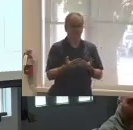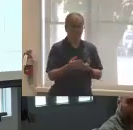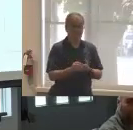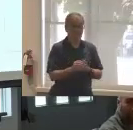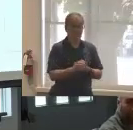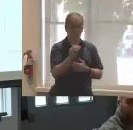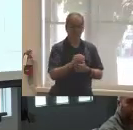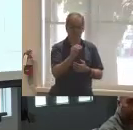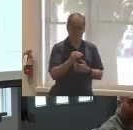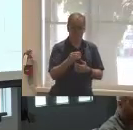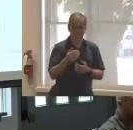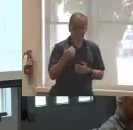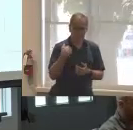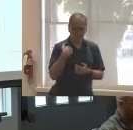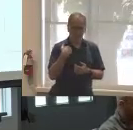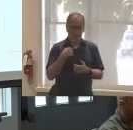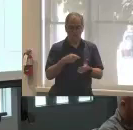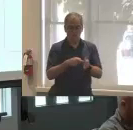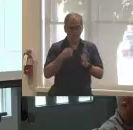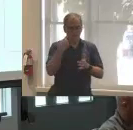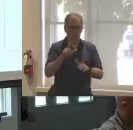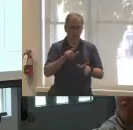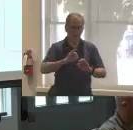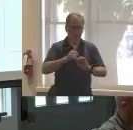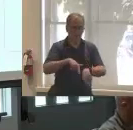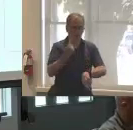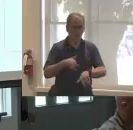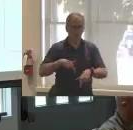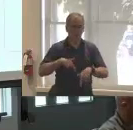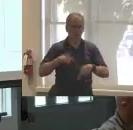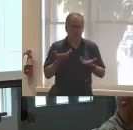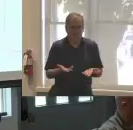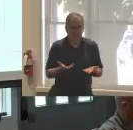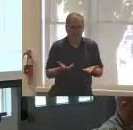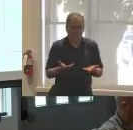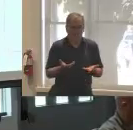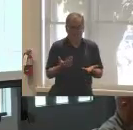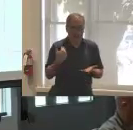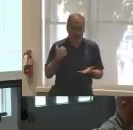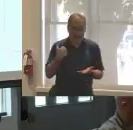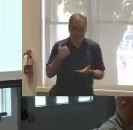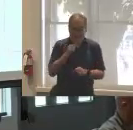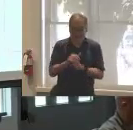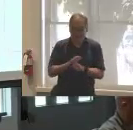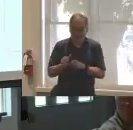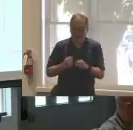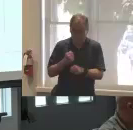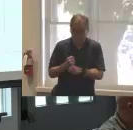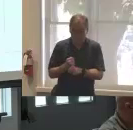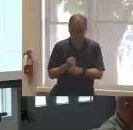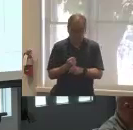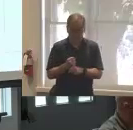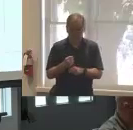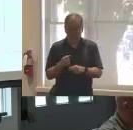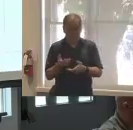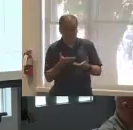12-month residency requirements, which really put lots of queer and trans youth newcomers in a very difficult